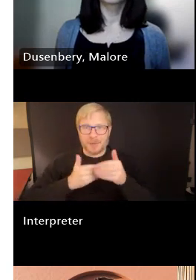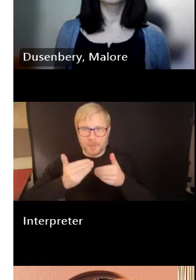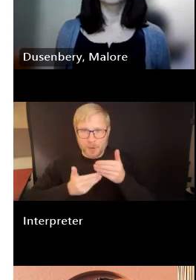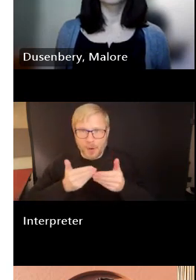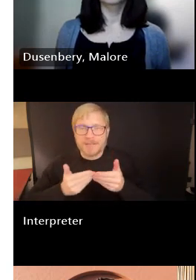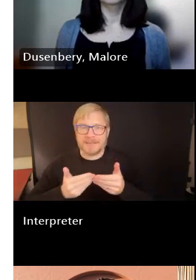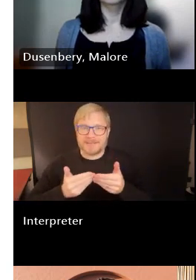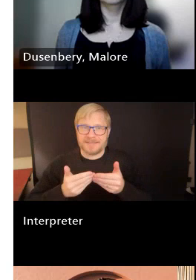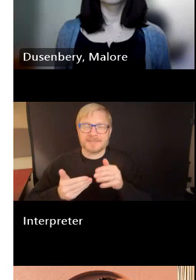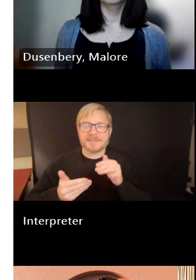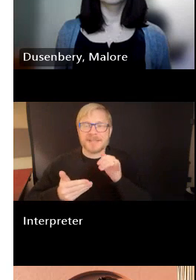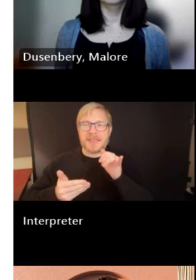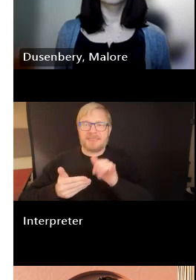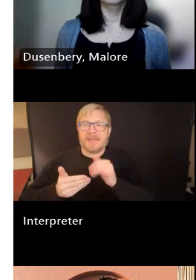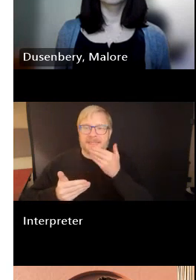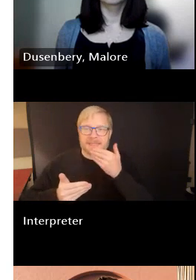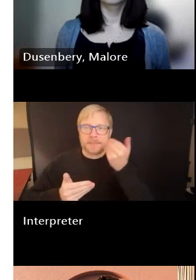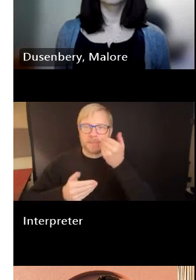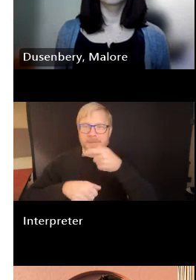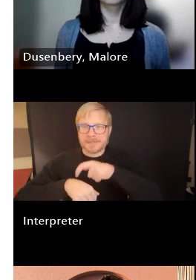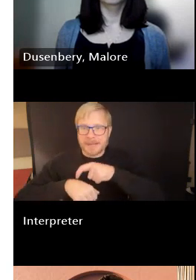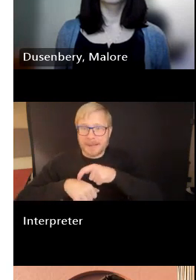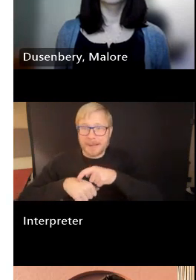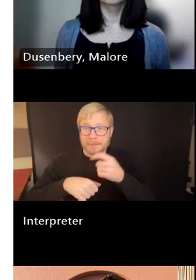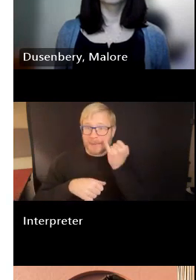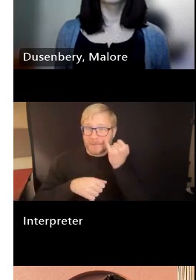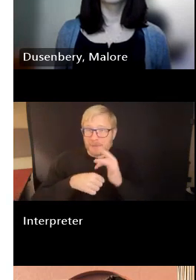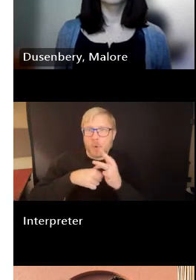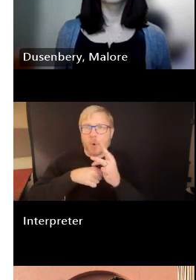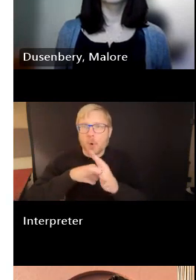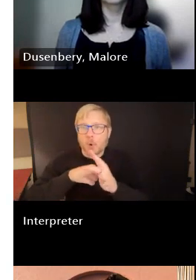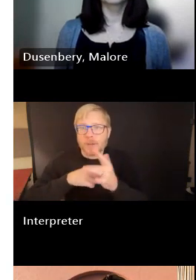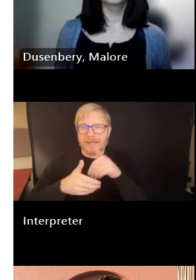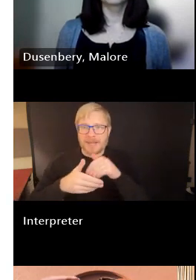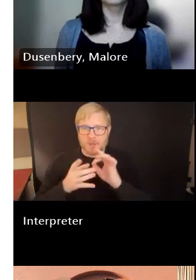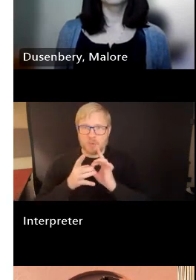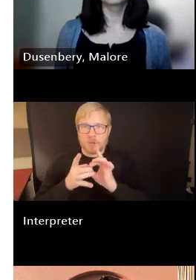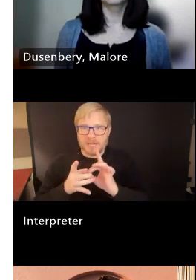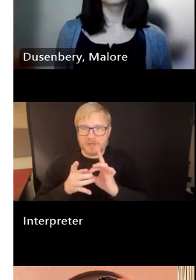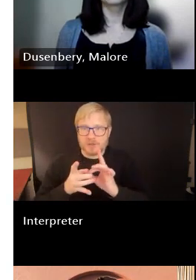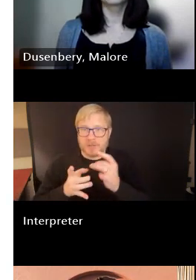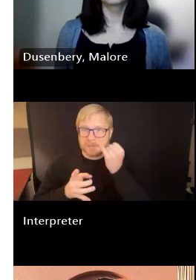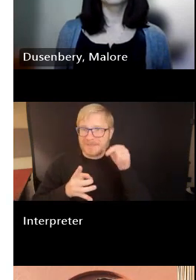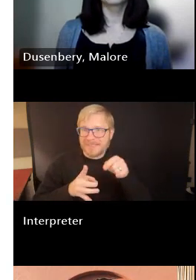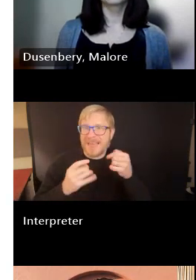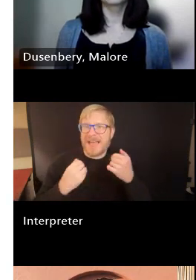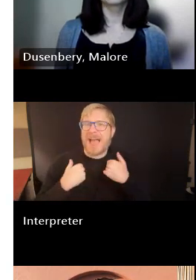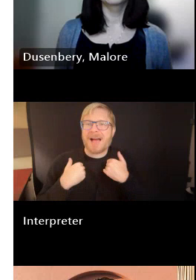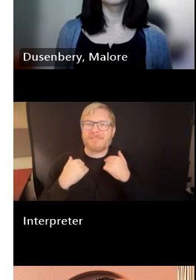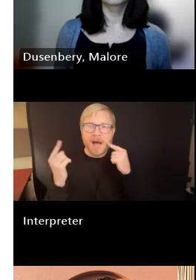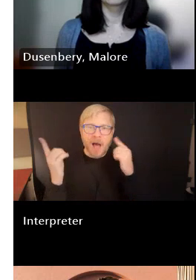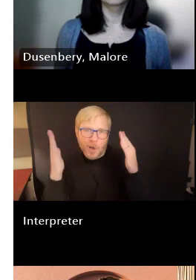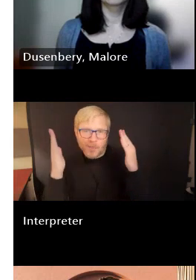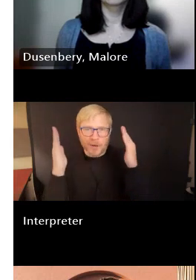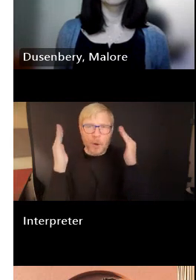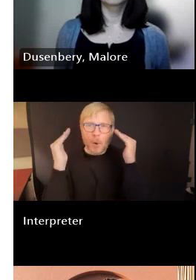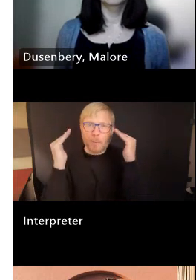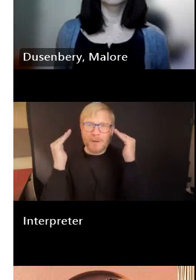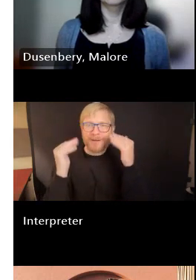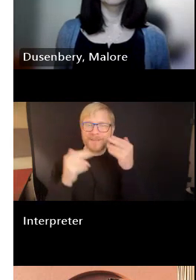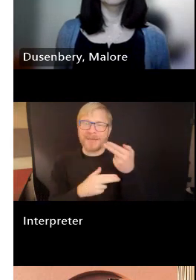relationship where they are still, the hope side is very high, it could be